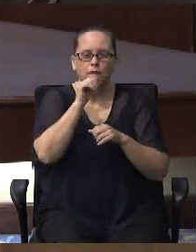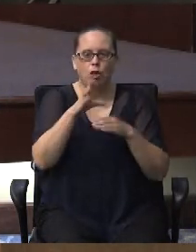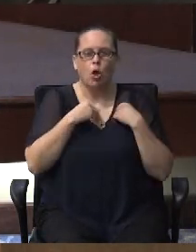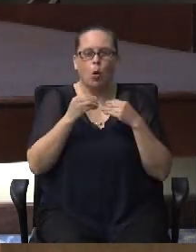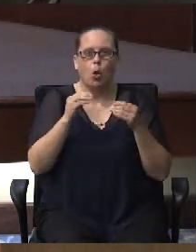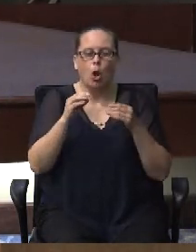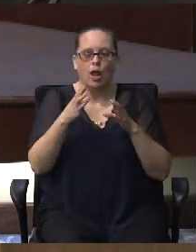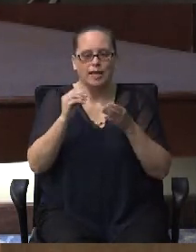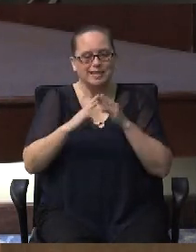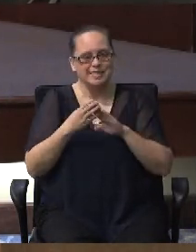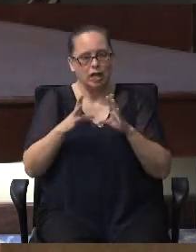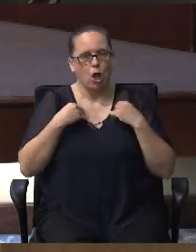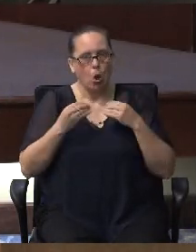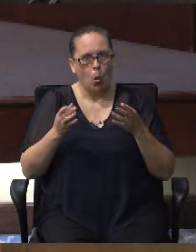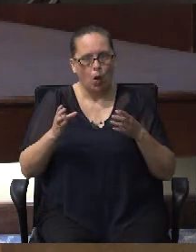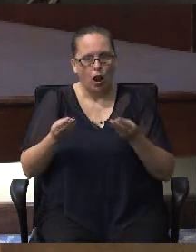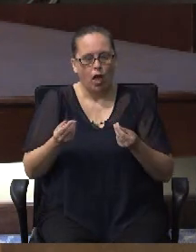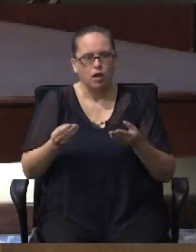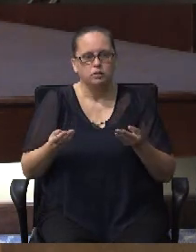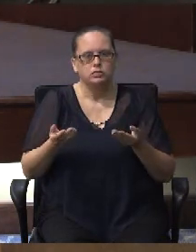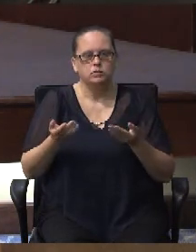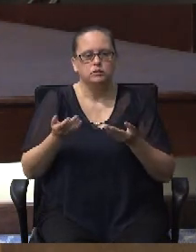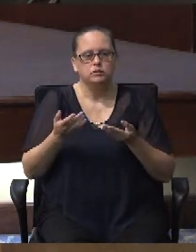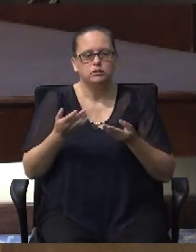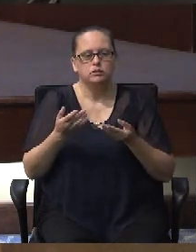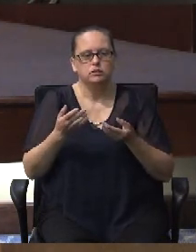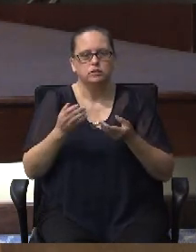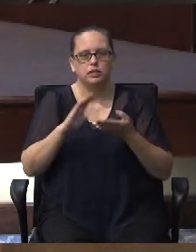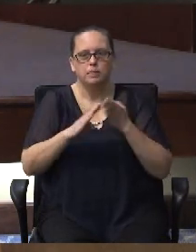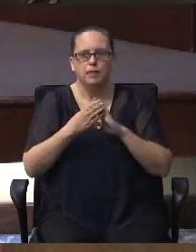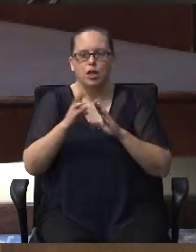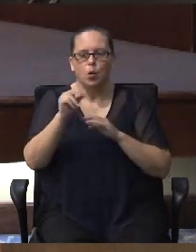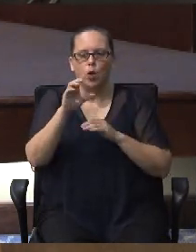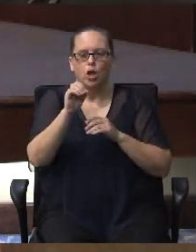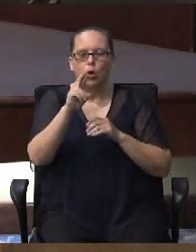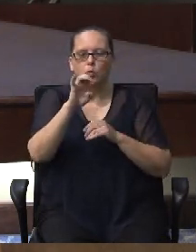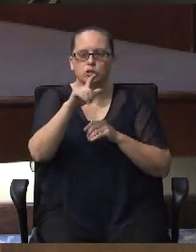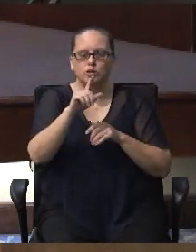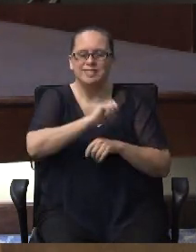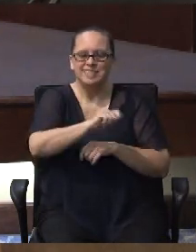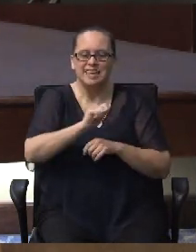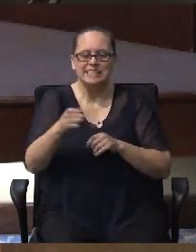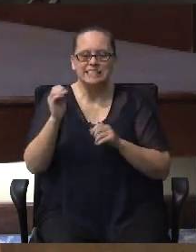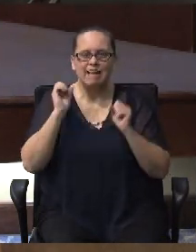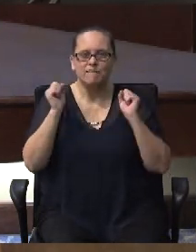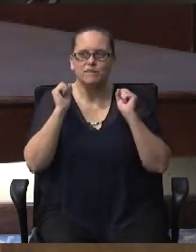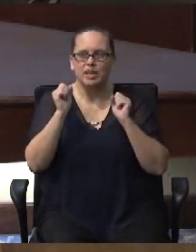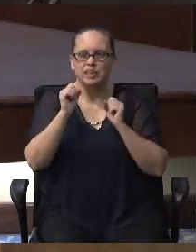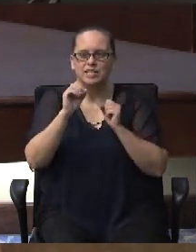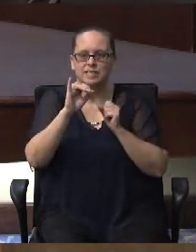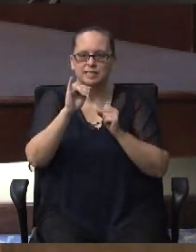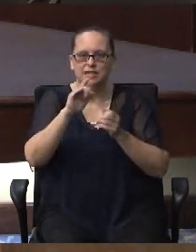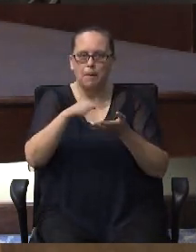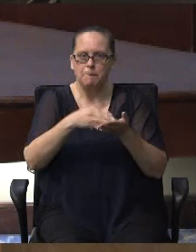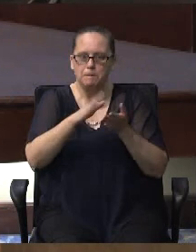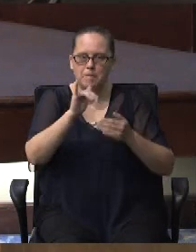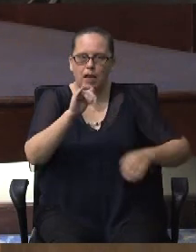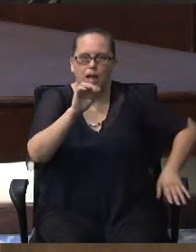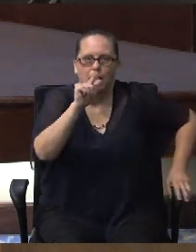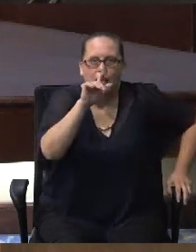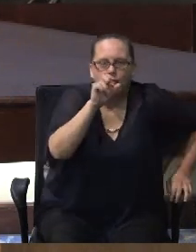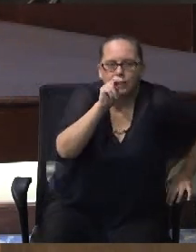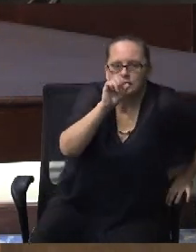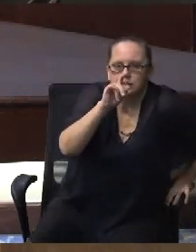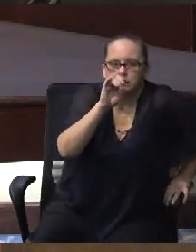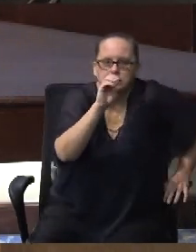and city-owned lots, operation and management of the Waco Regional Tennis and Fitness Center by Allen Samuel Sports, Inc., legal services